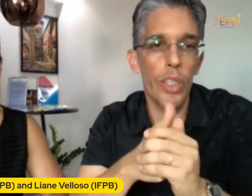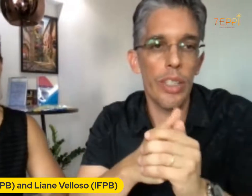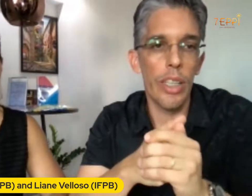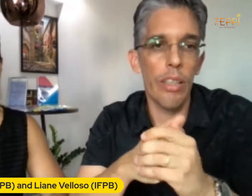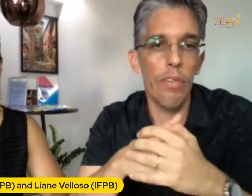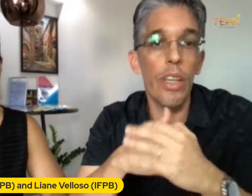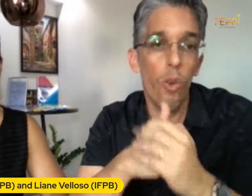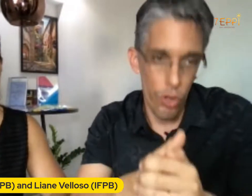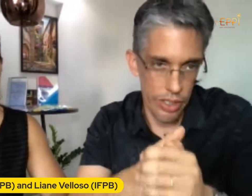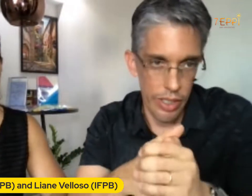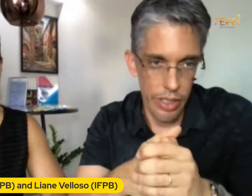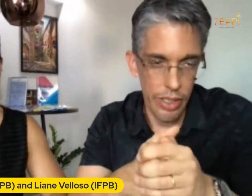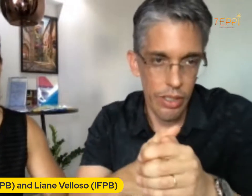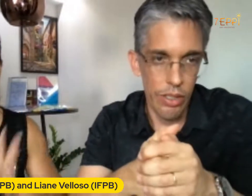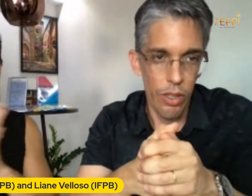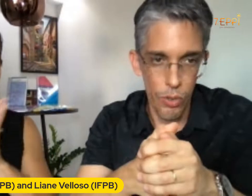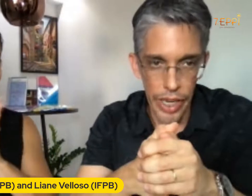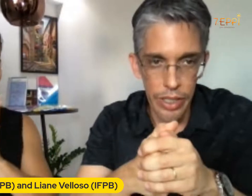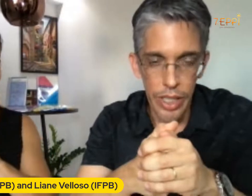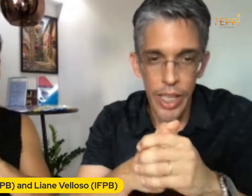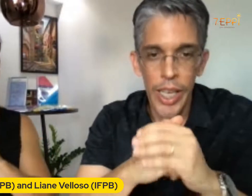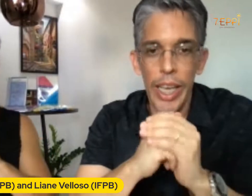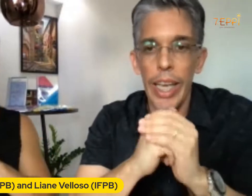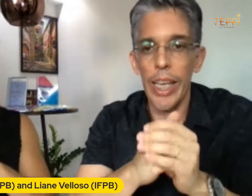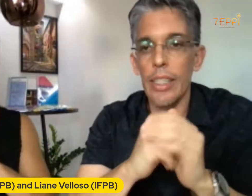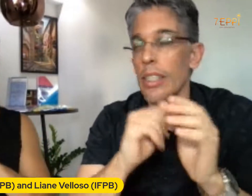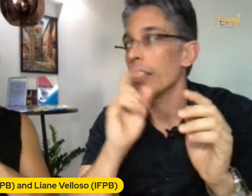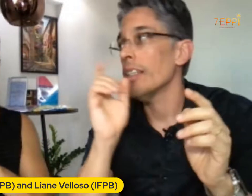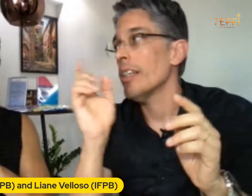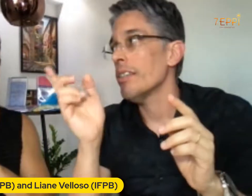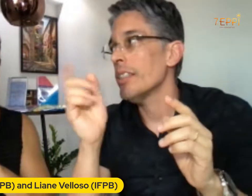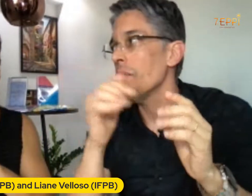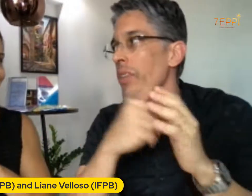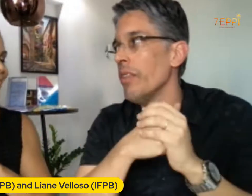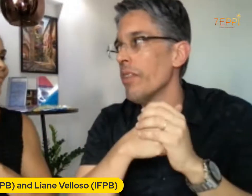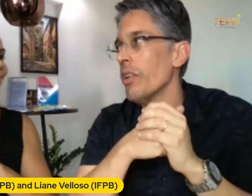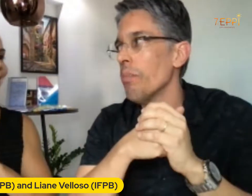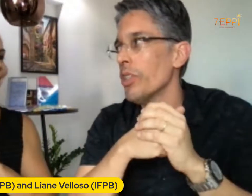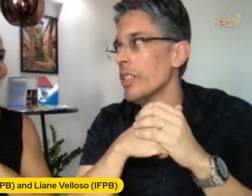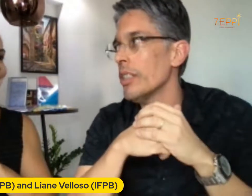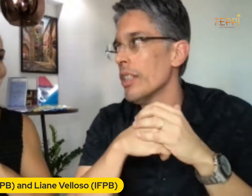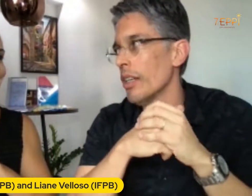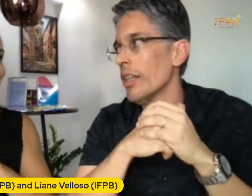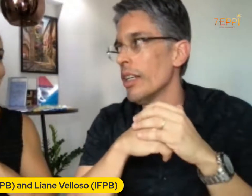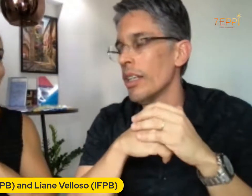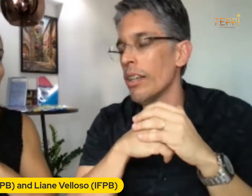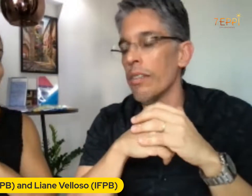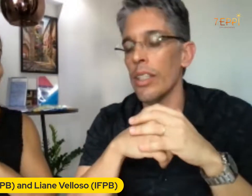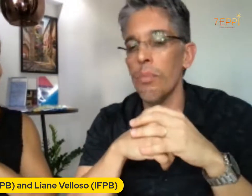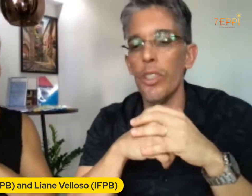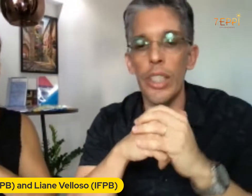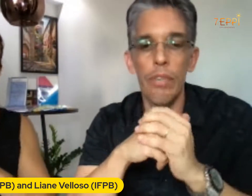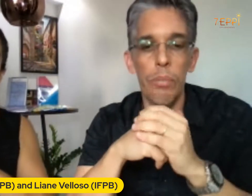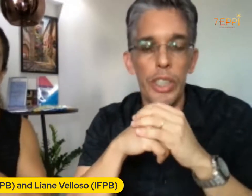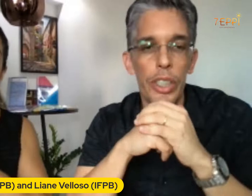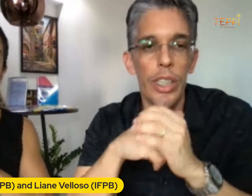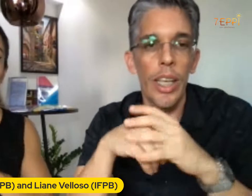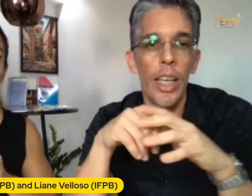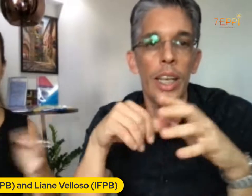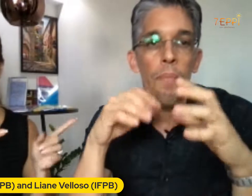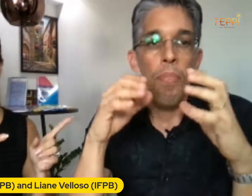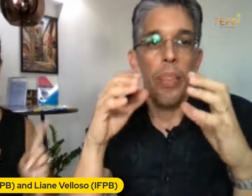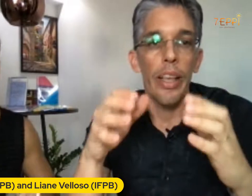going to receive the courses, all right? And something very important, important